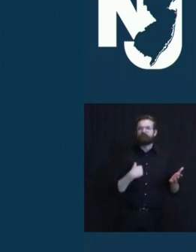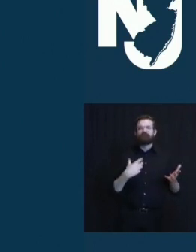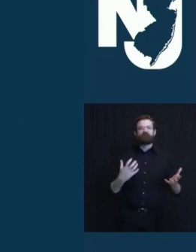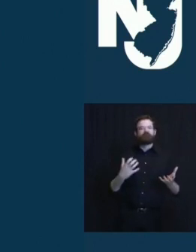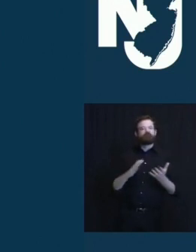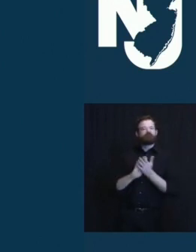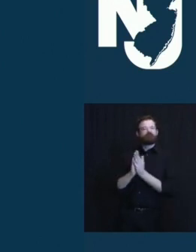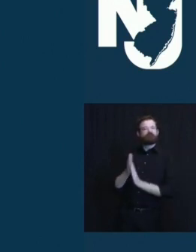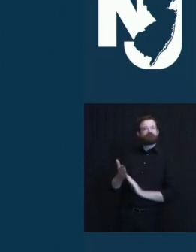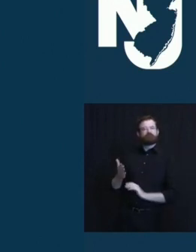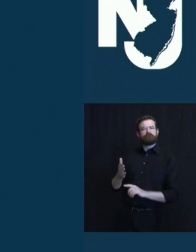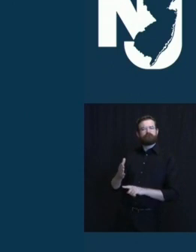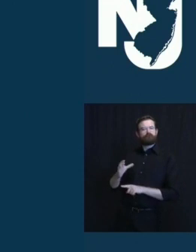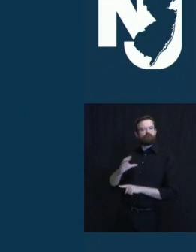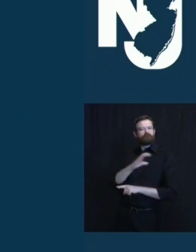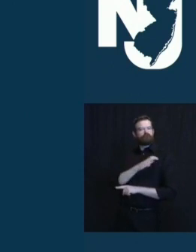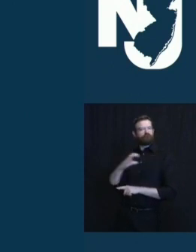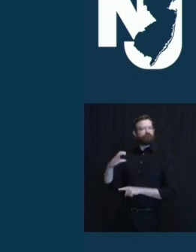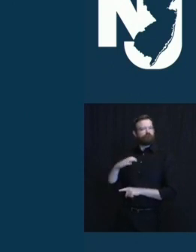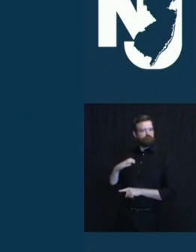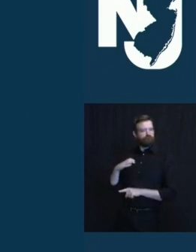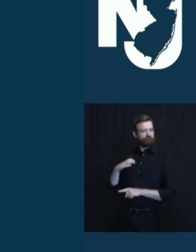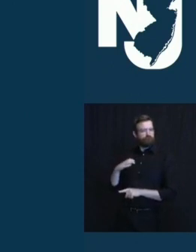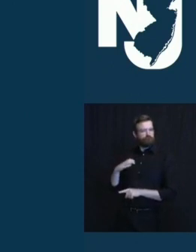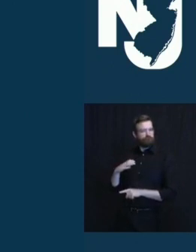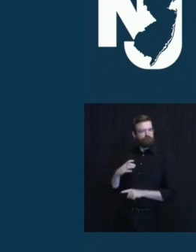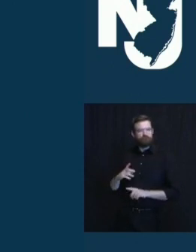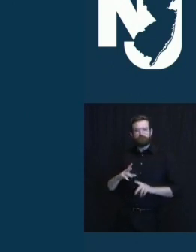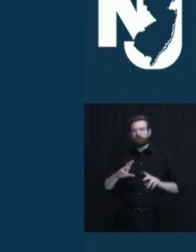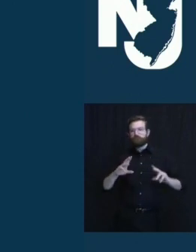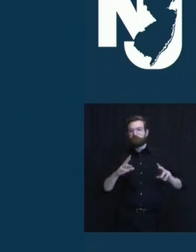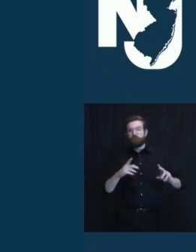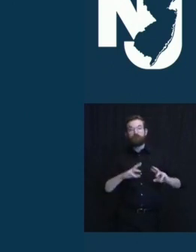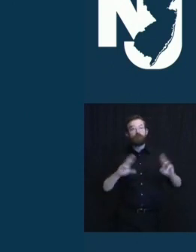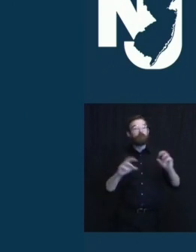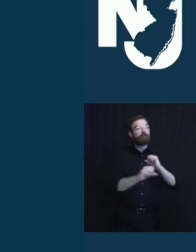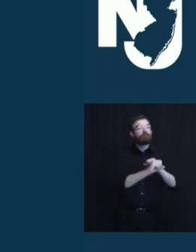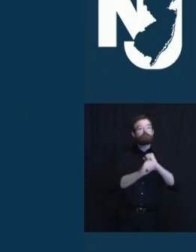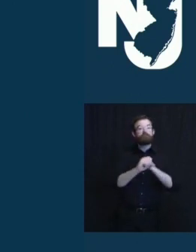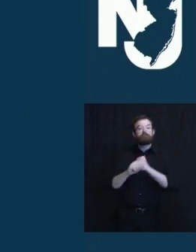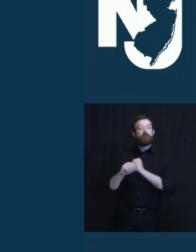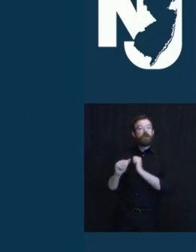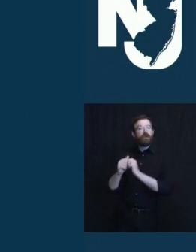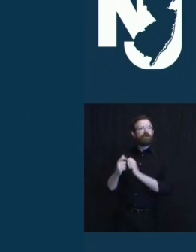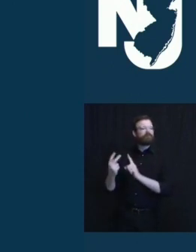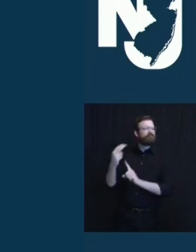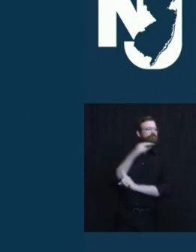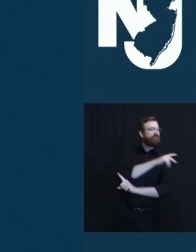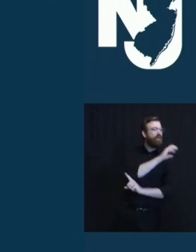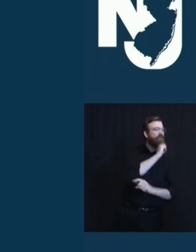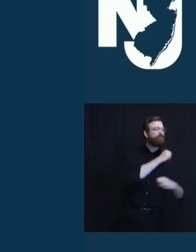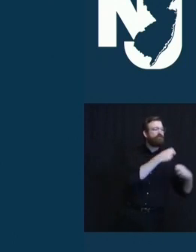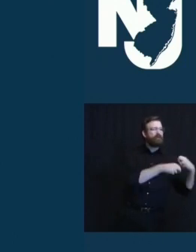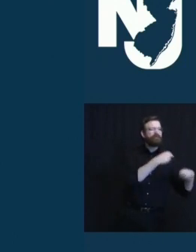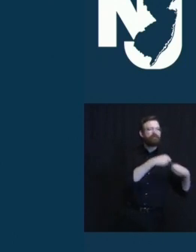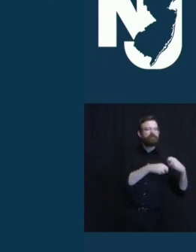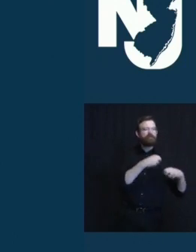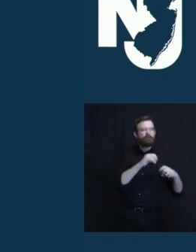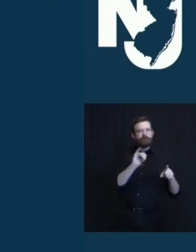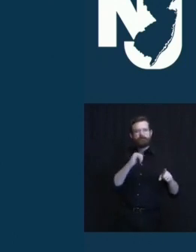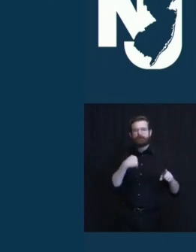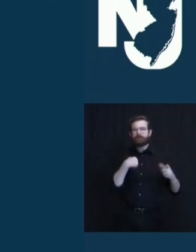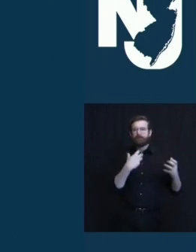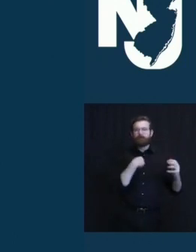He was an outside-the-box thinker, and we need more thinkers like David in our politics. He developed a regular